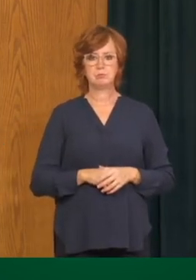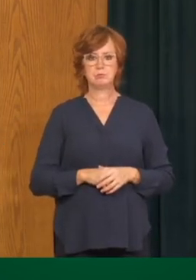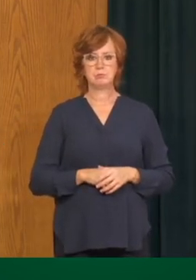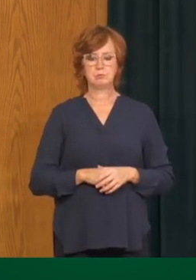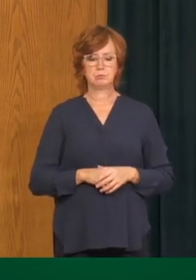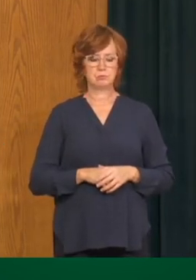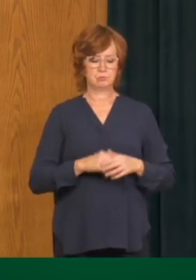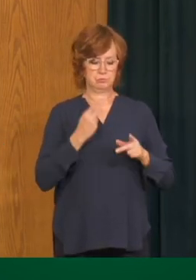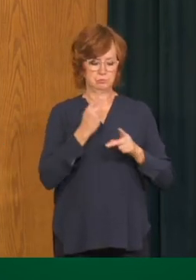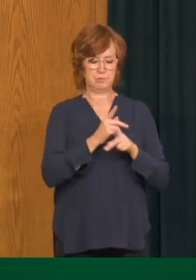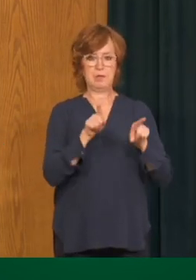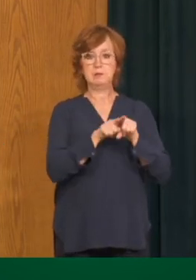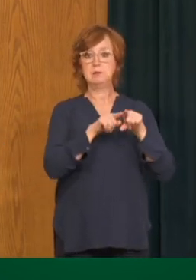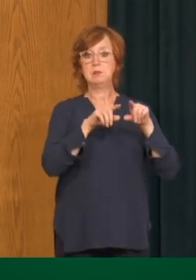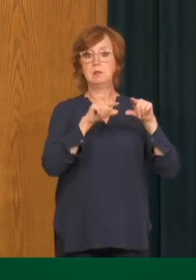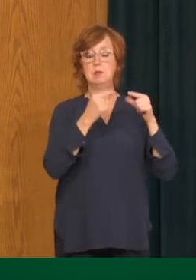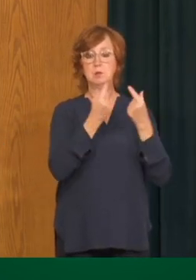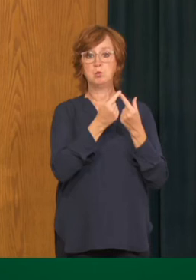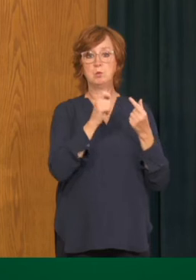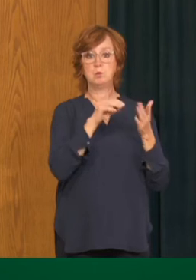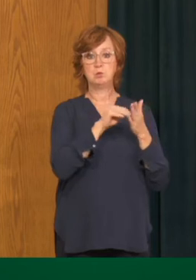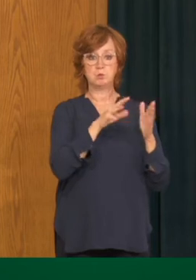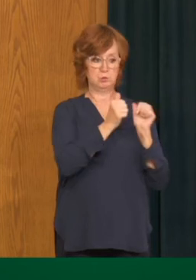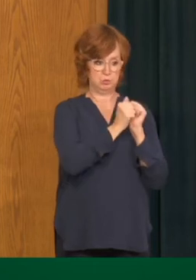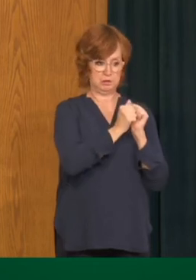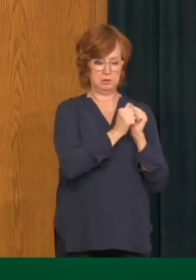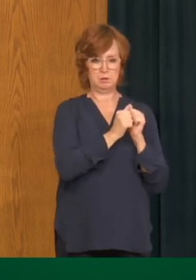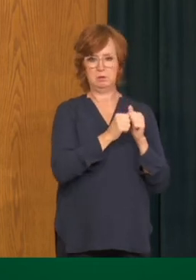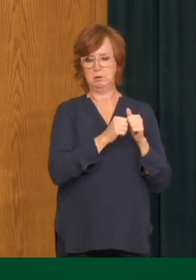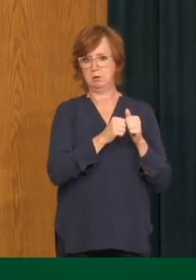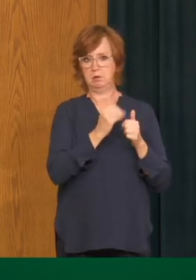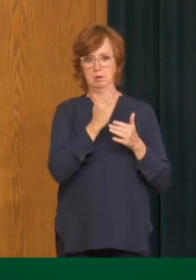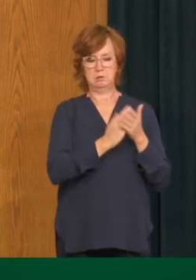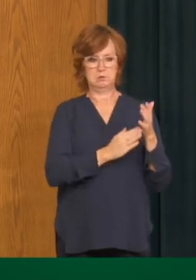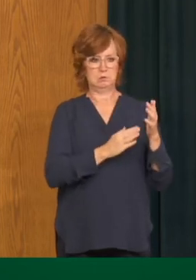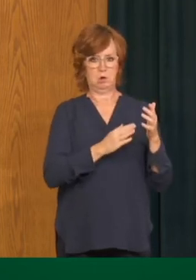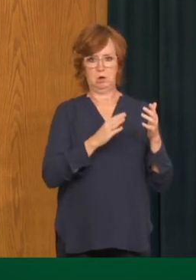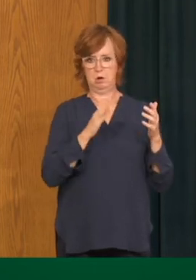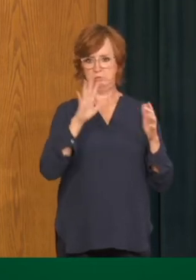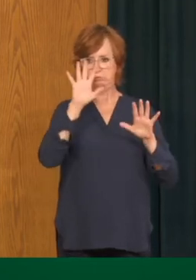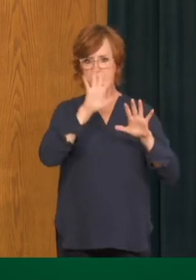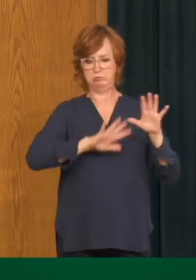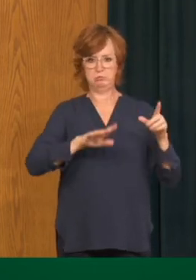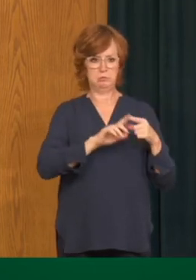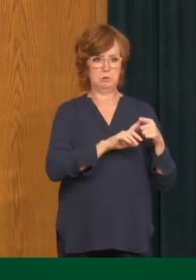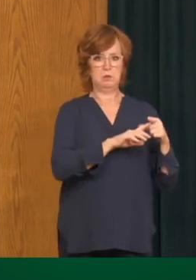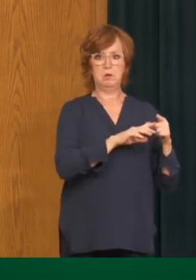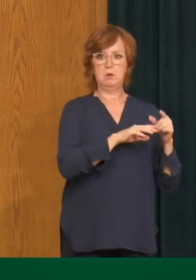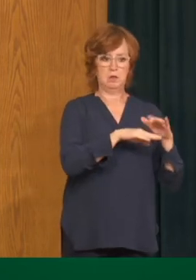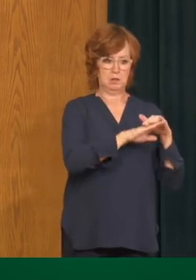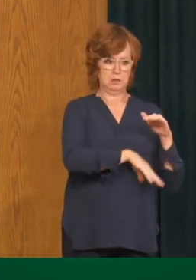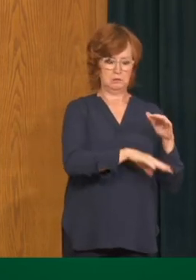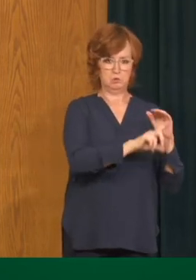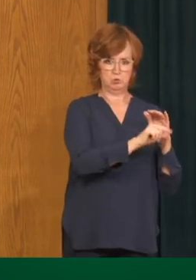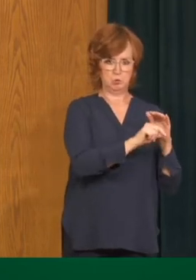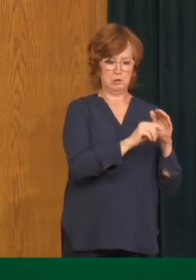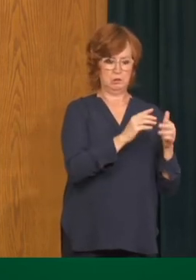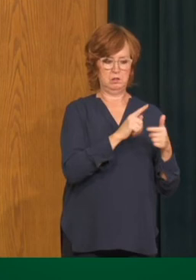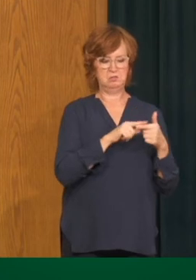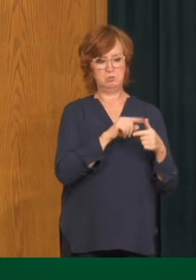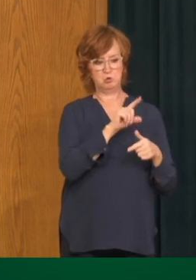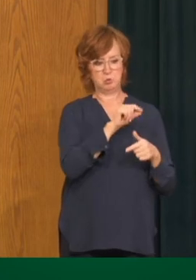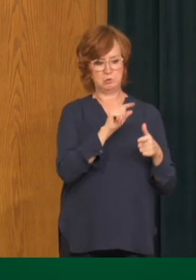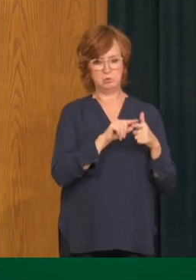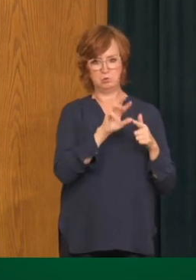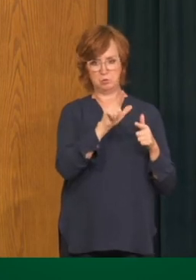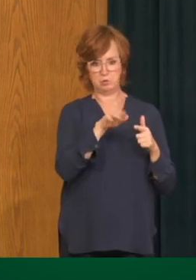within school divisions from less than 20 to 20 to 24 to a few that may be more than 25. So again, depending